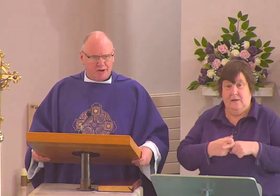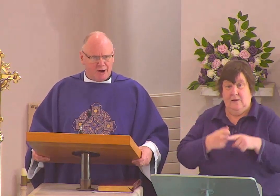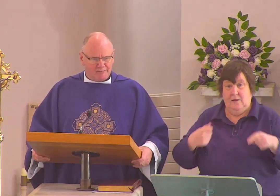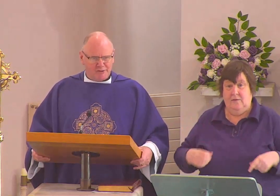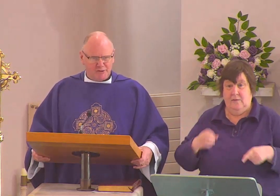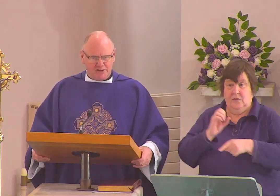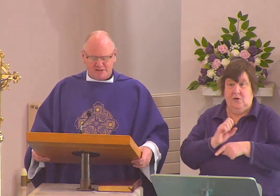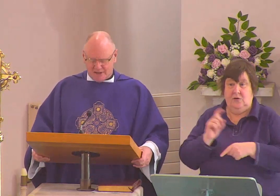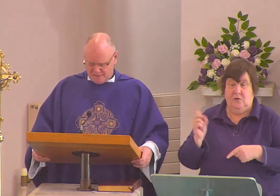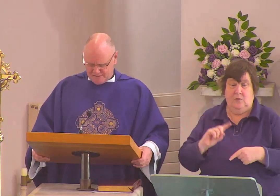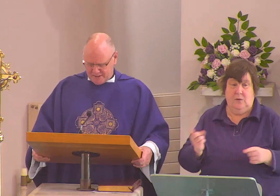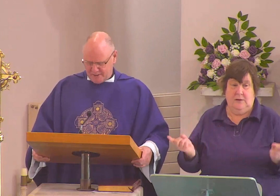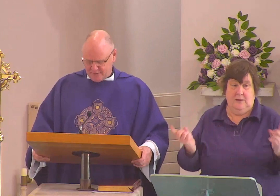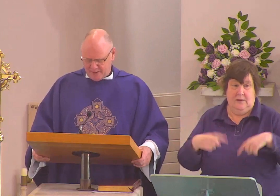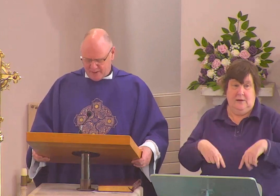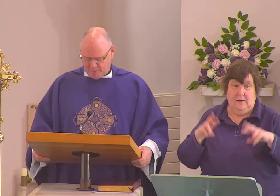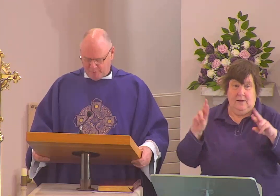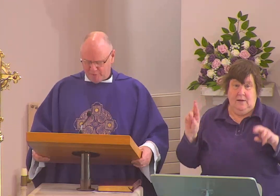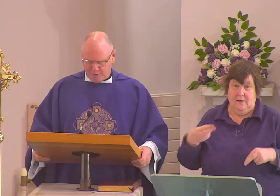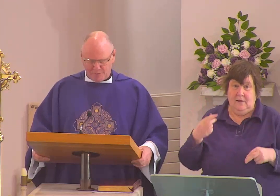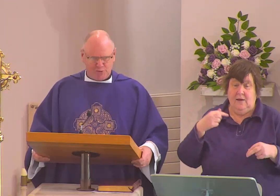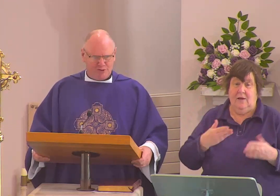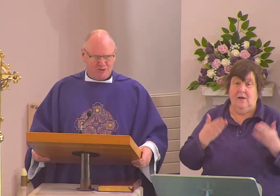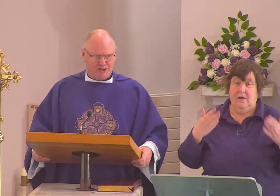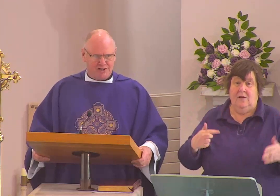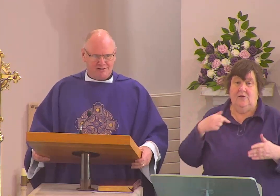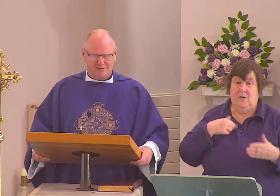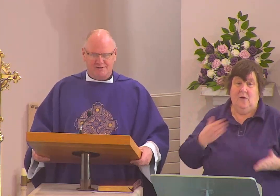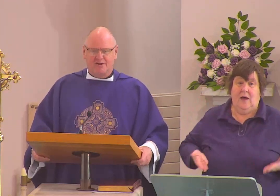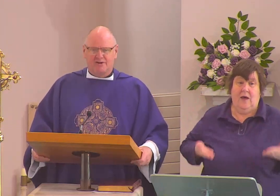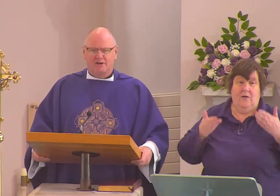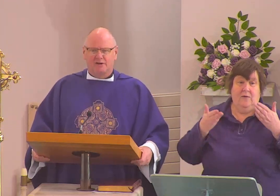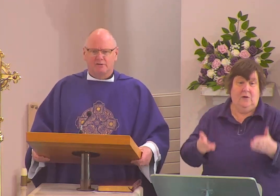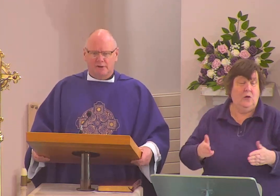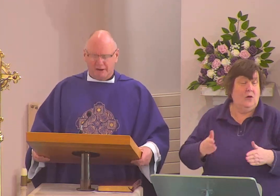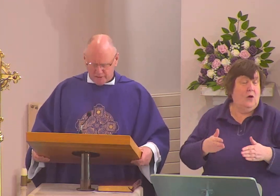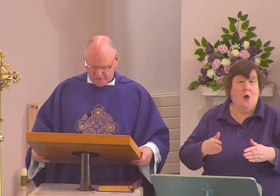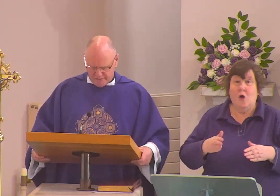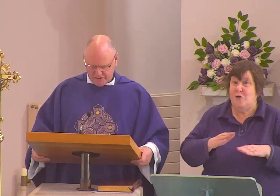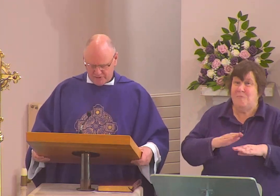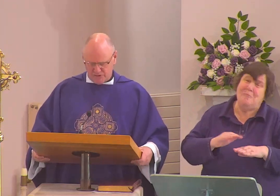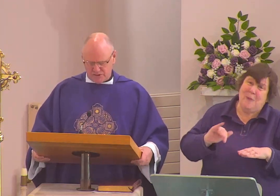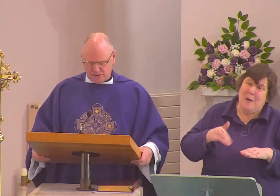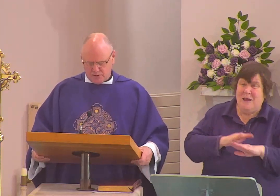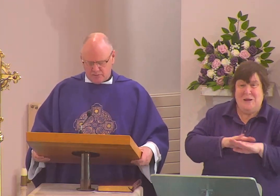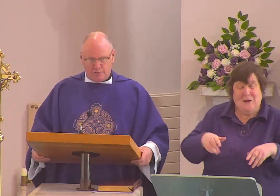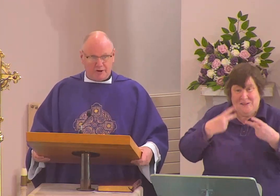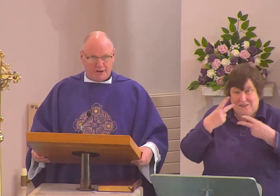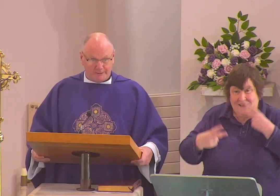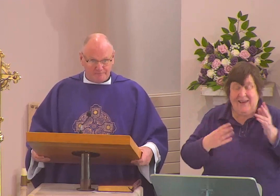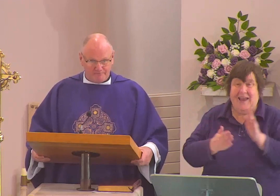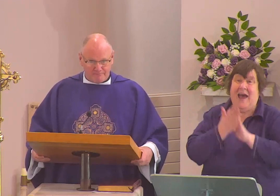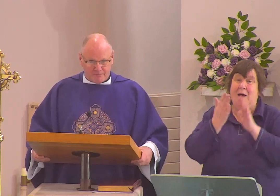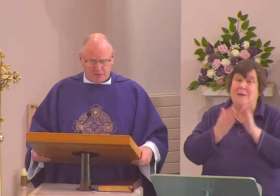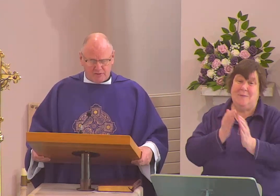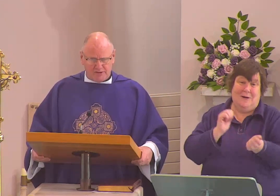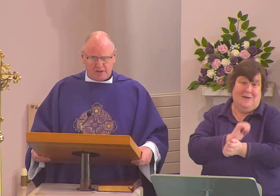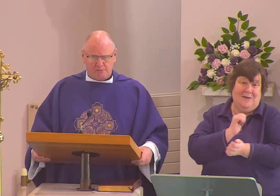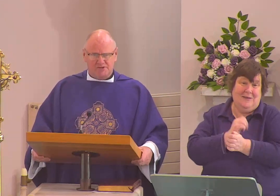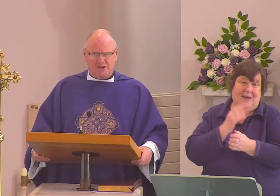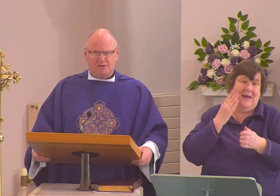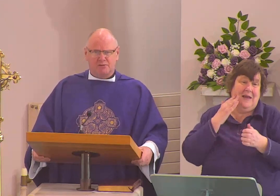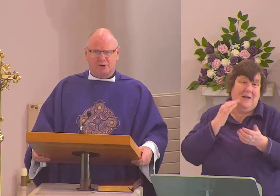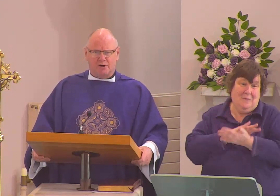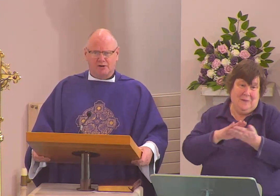I offer you, instead of singing Happy Birthday when you wash your hands, why don't I invite you to pray, to take